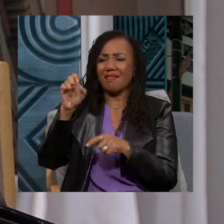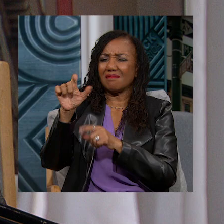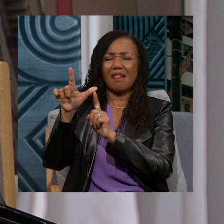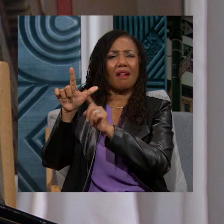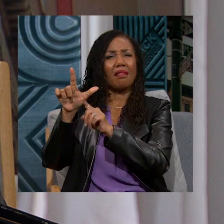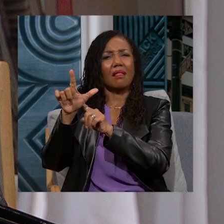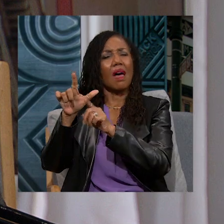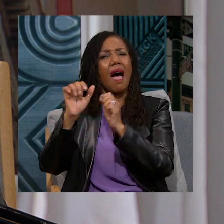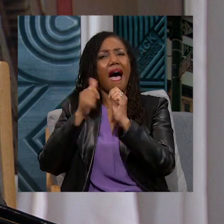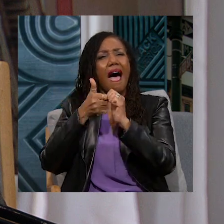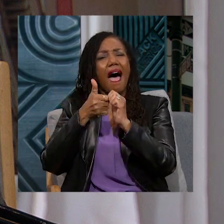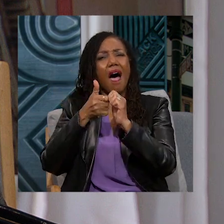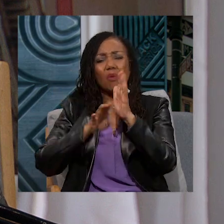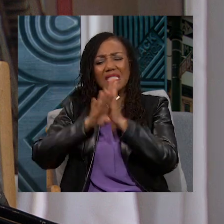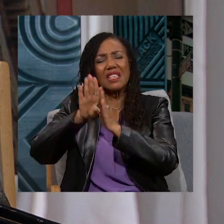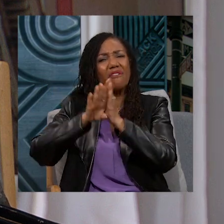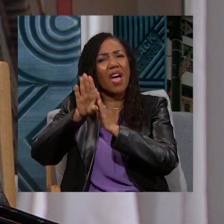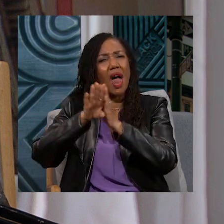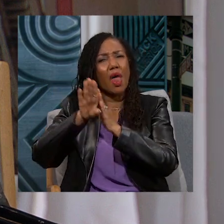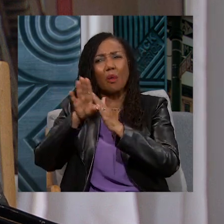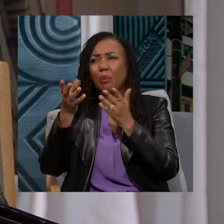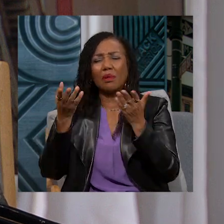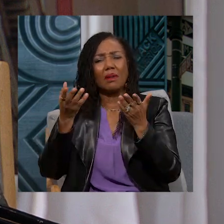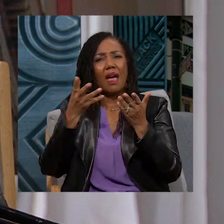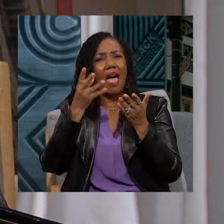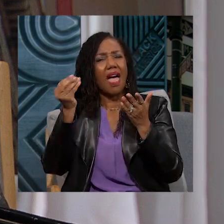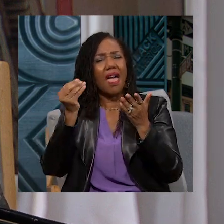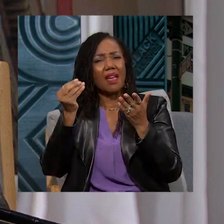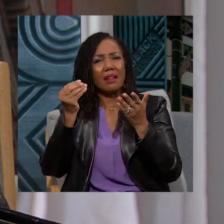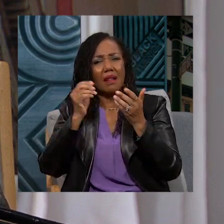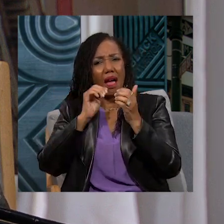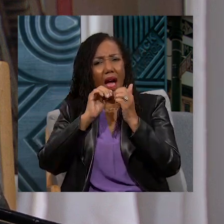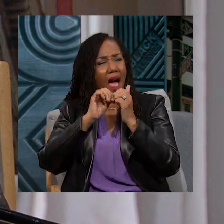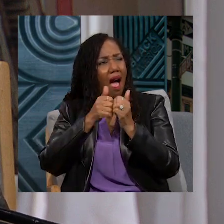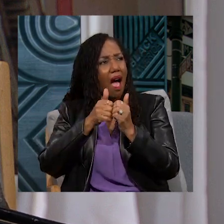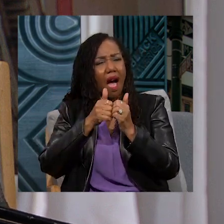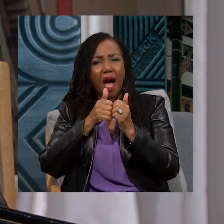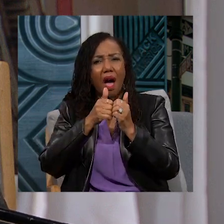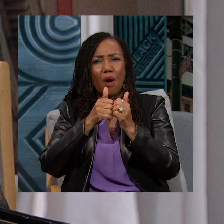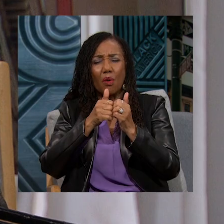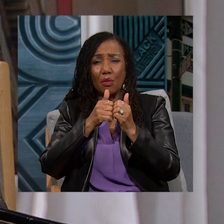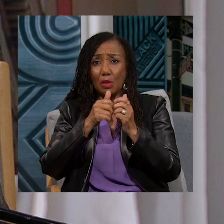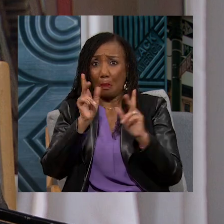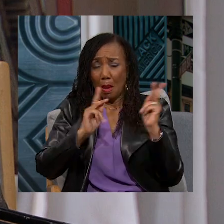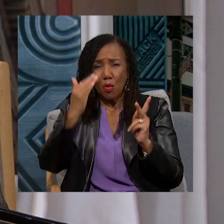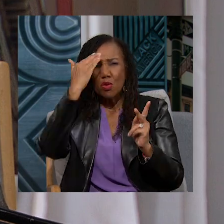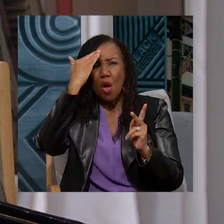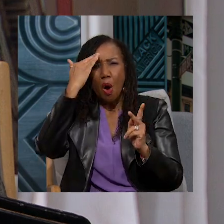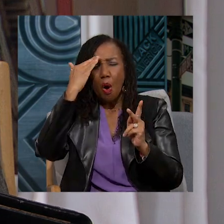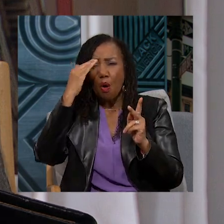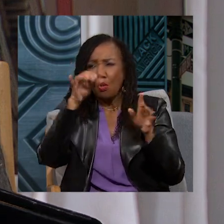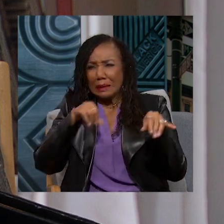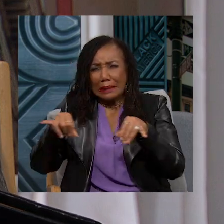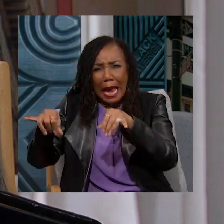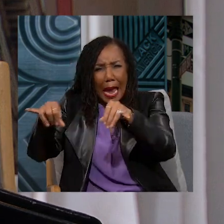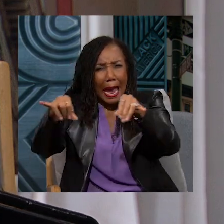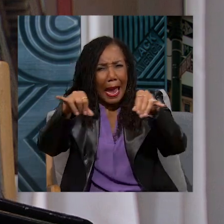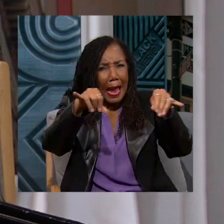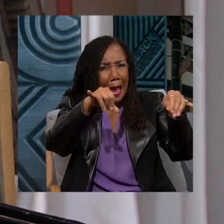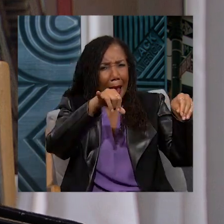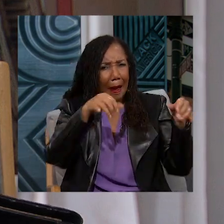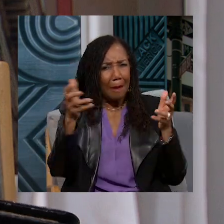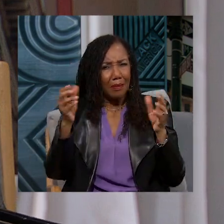How was this developed, and how does everybody know that they're speaking the same